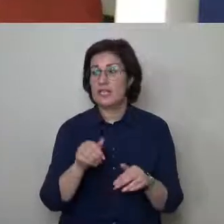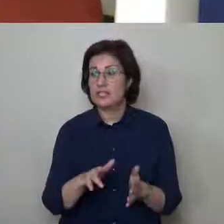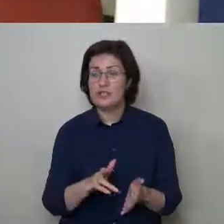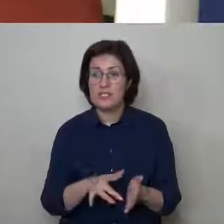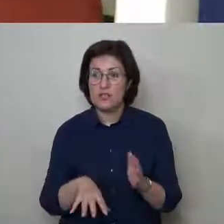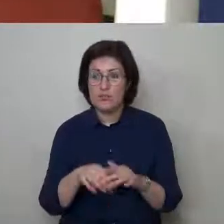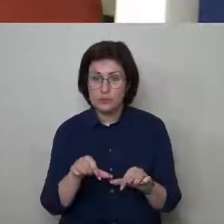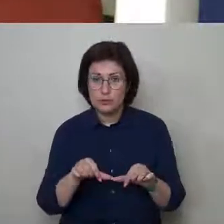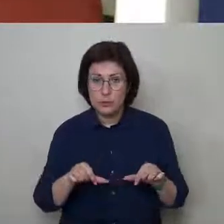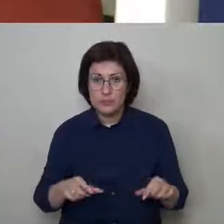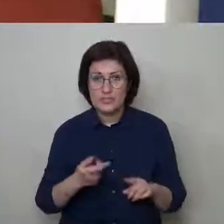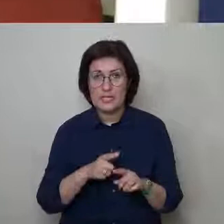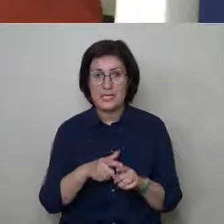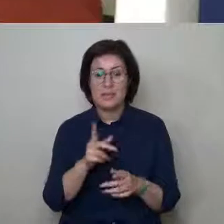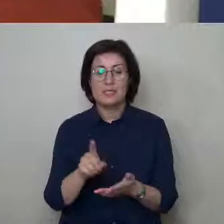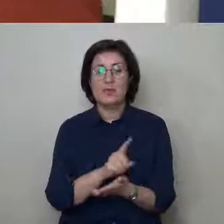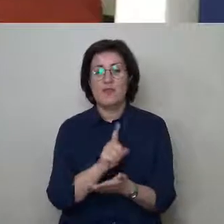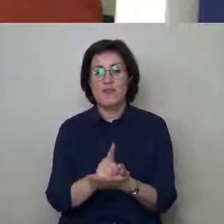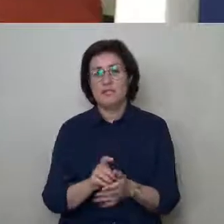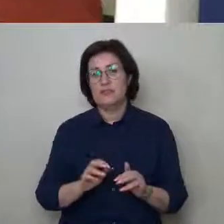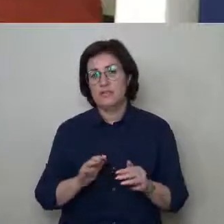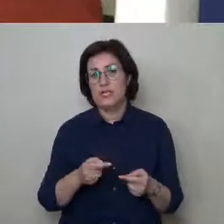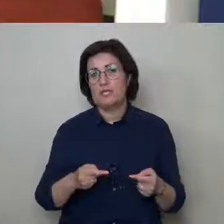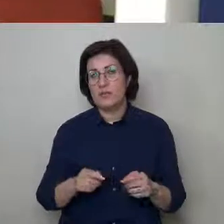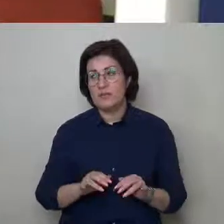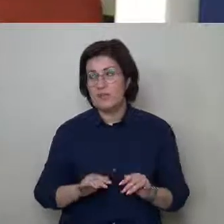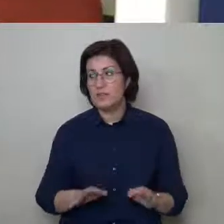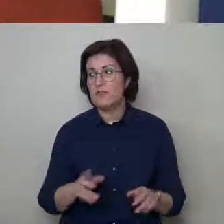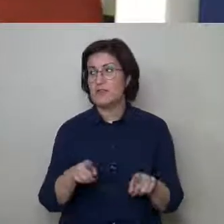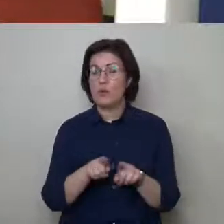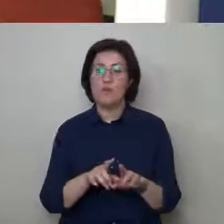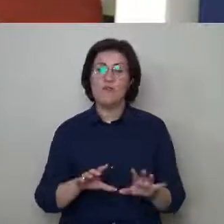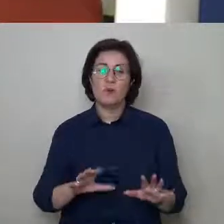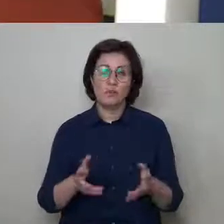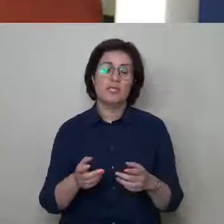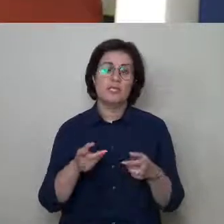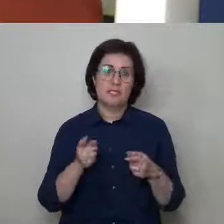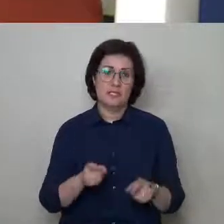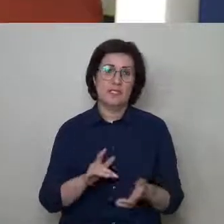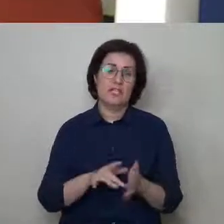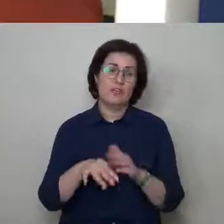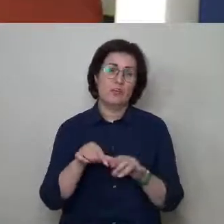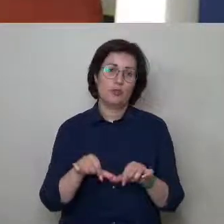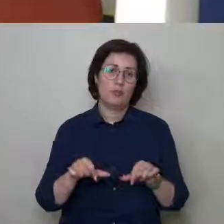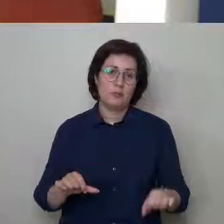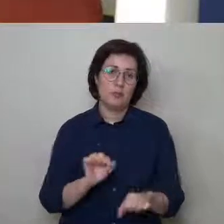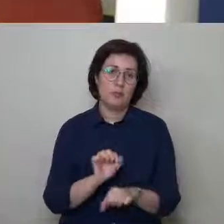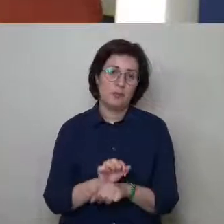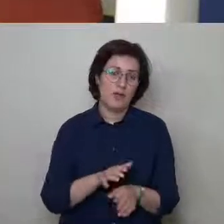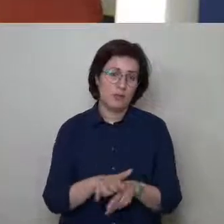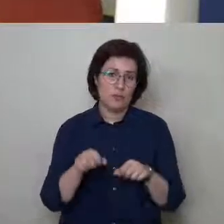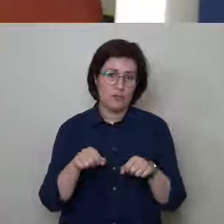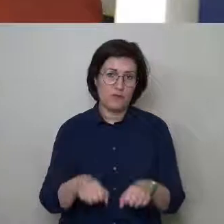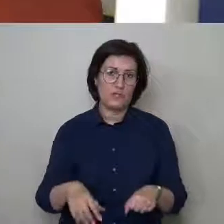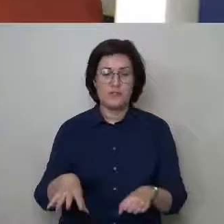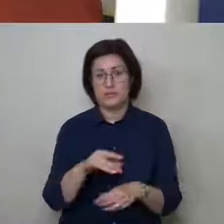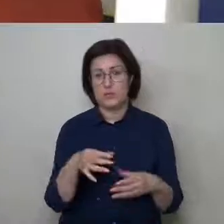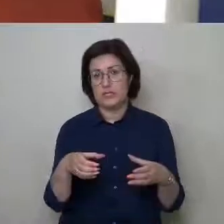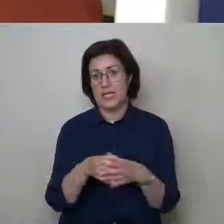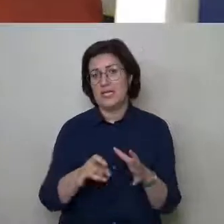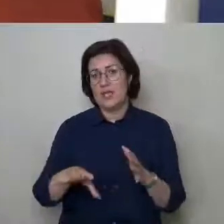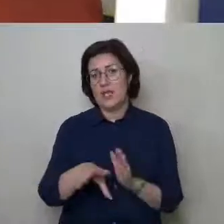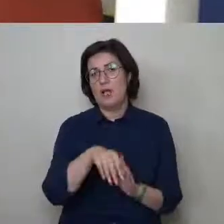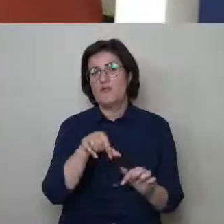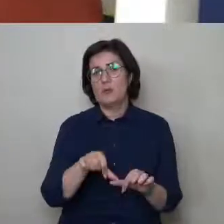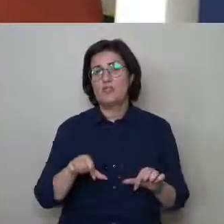not comply not only with the court decisions but with the decisions and rulings of the CEC, in which case the CEC would